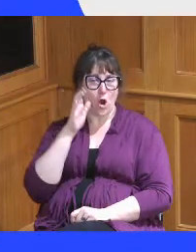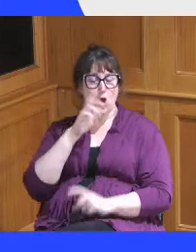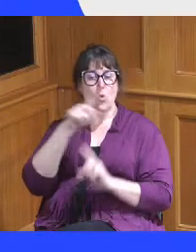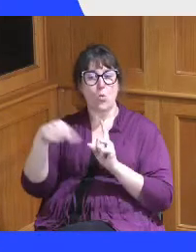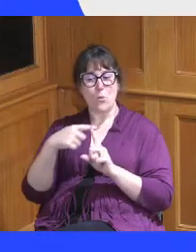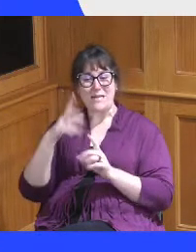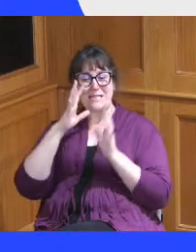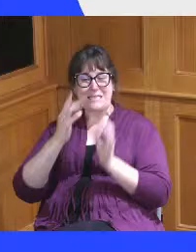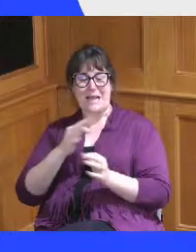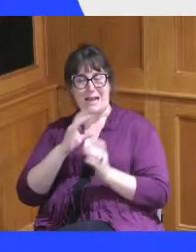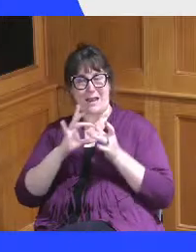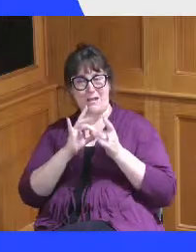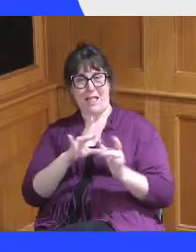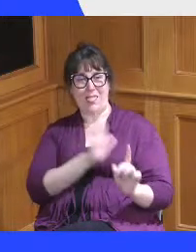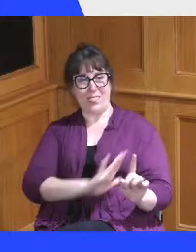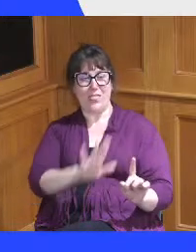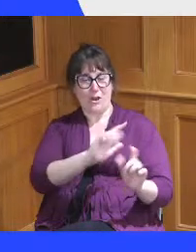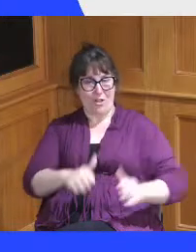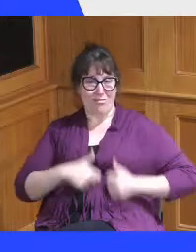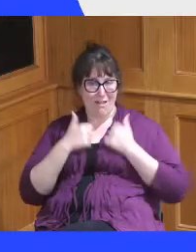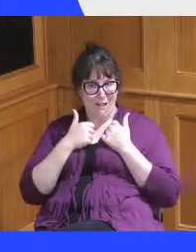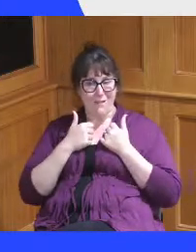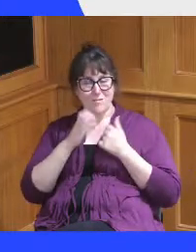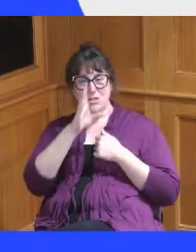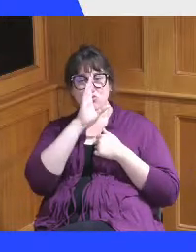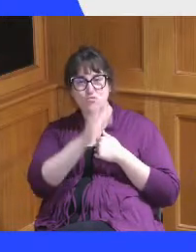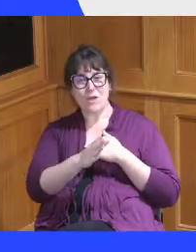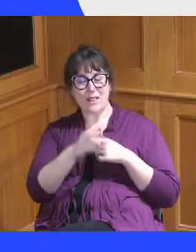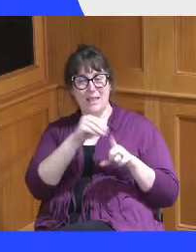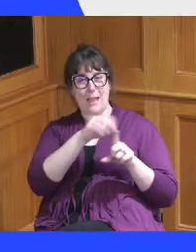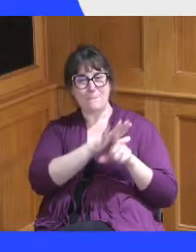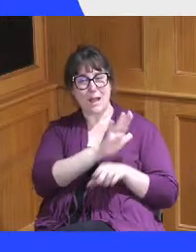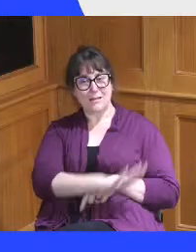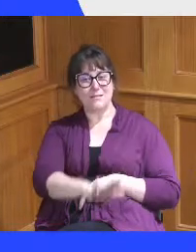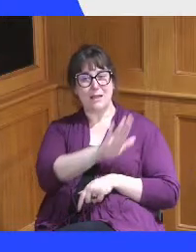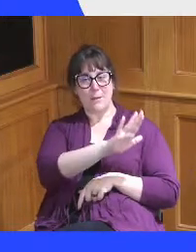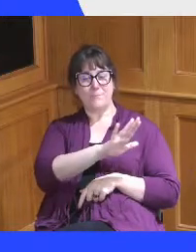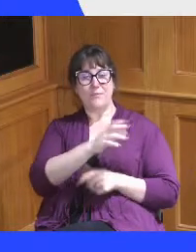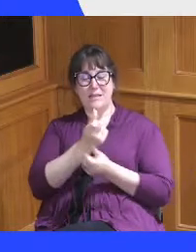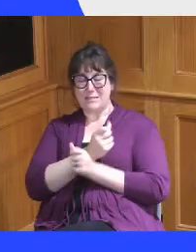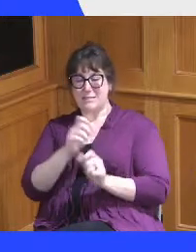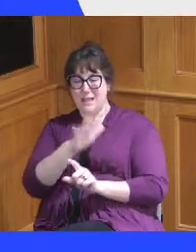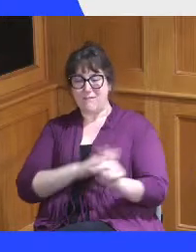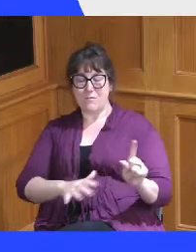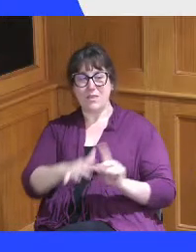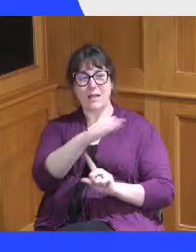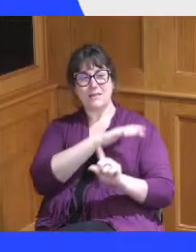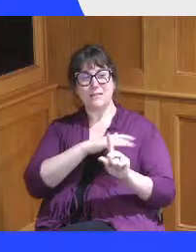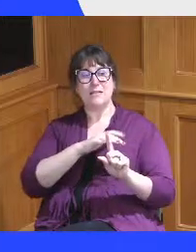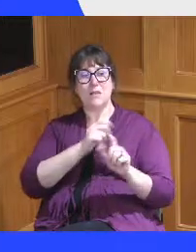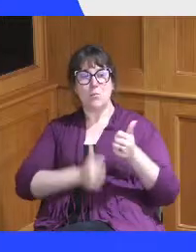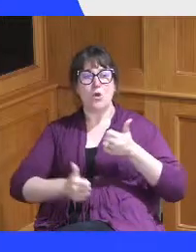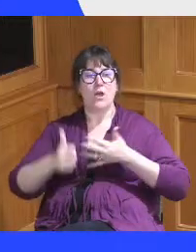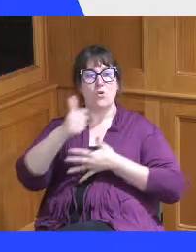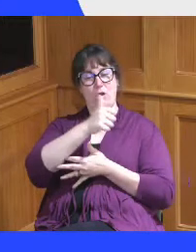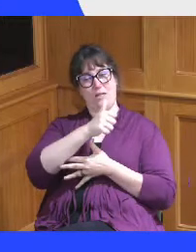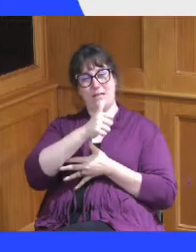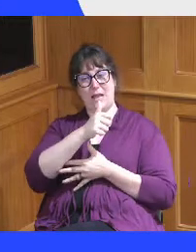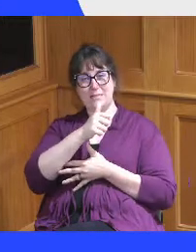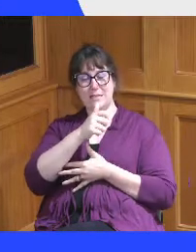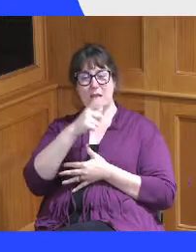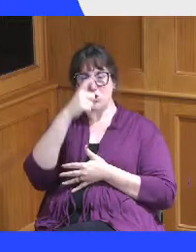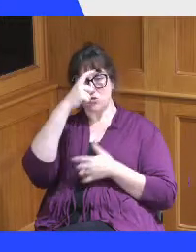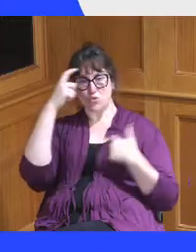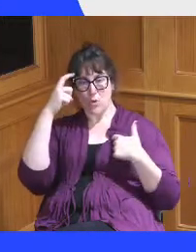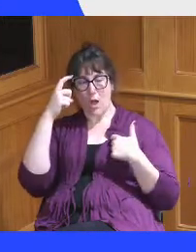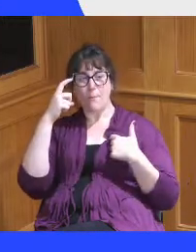and creating programs that directly impact youth. This includes safe spaces, prioritizing trauma-informed approaches, and integrating